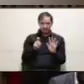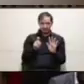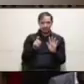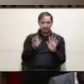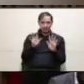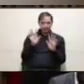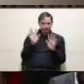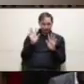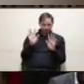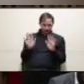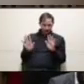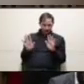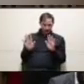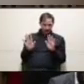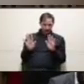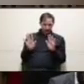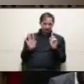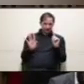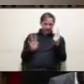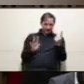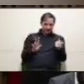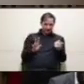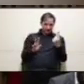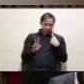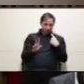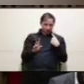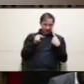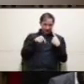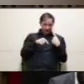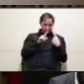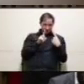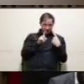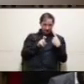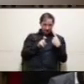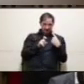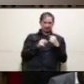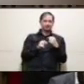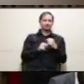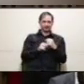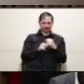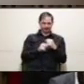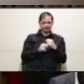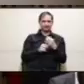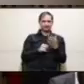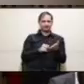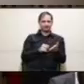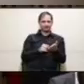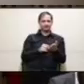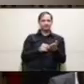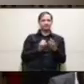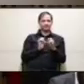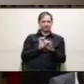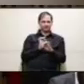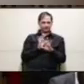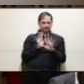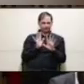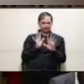Then let's get the response onto this question. All right. Clarify. Okay.